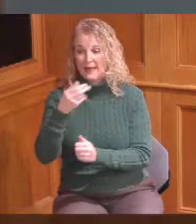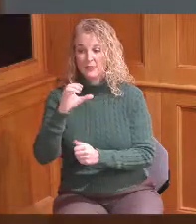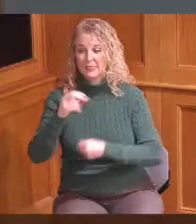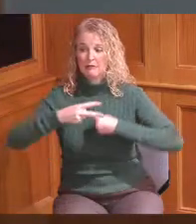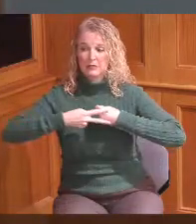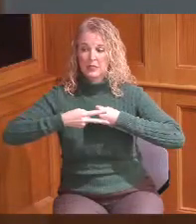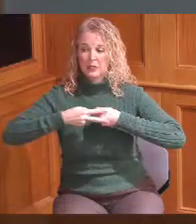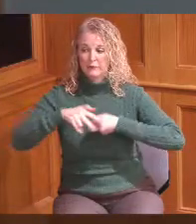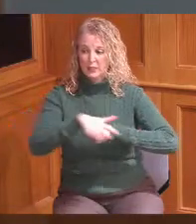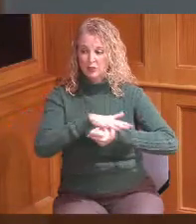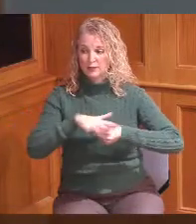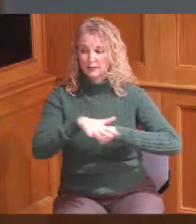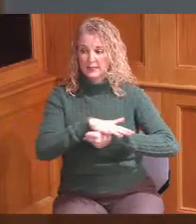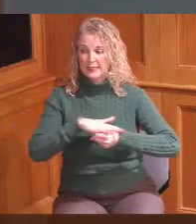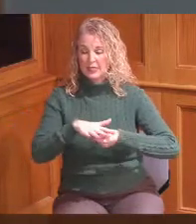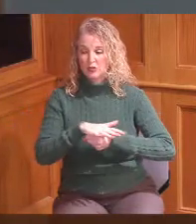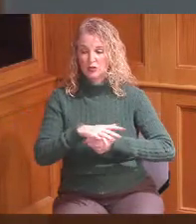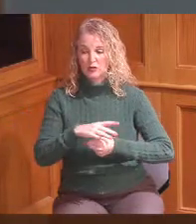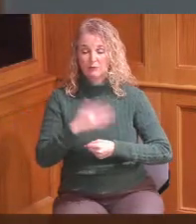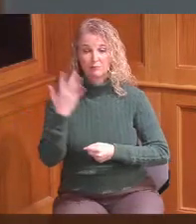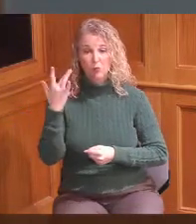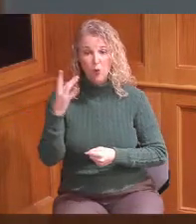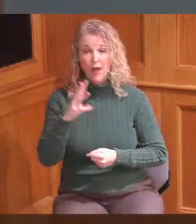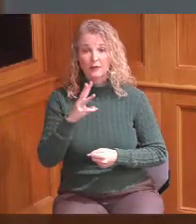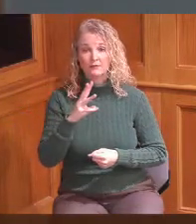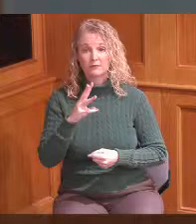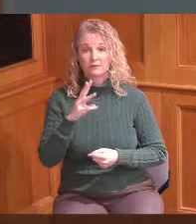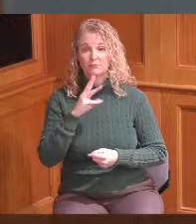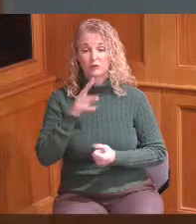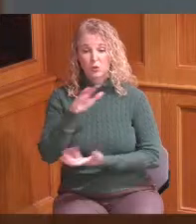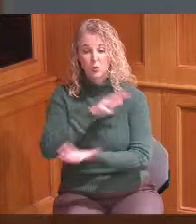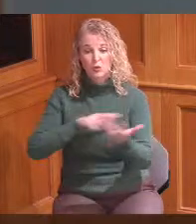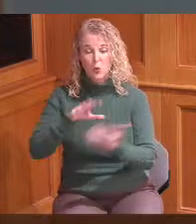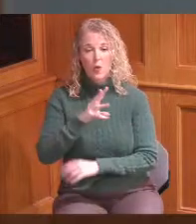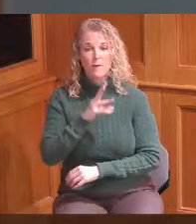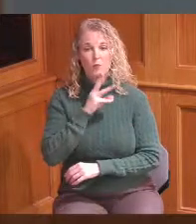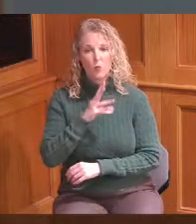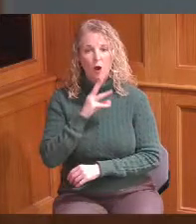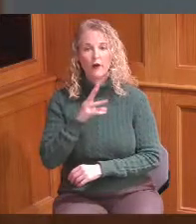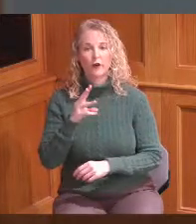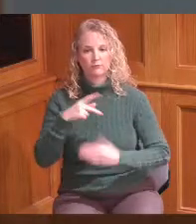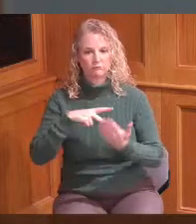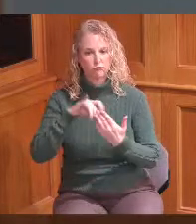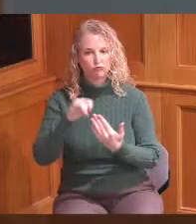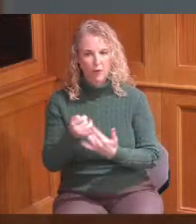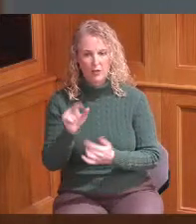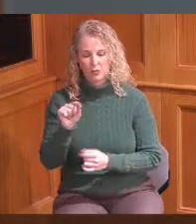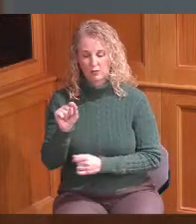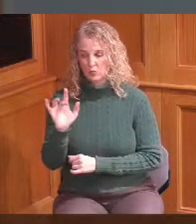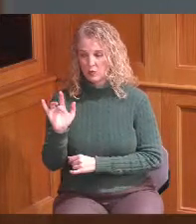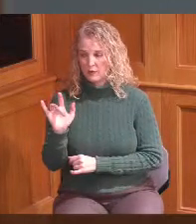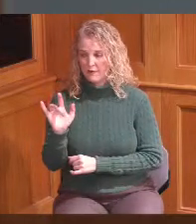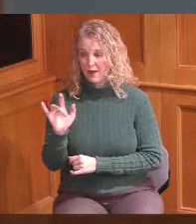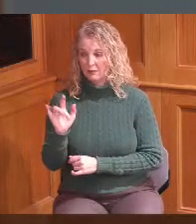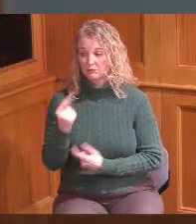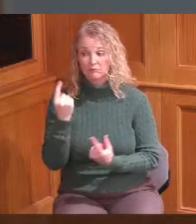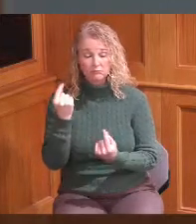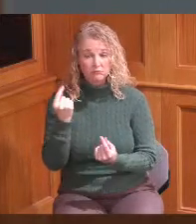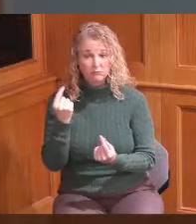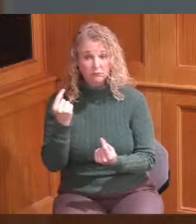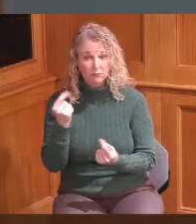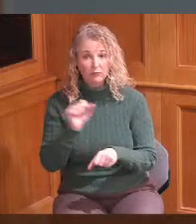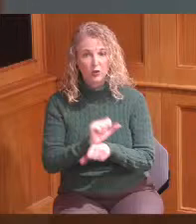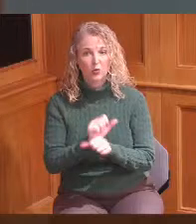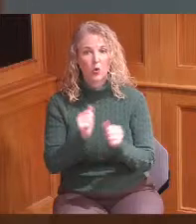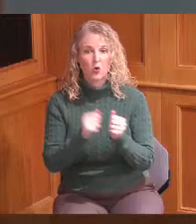Conservation District to perform stormwater district services for 2025. That particular agency works with the development